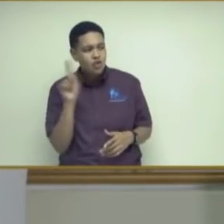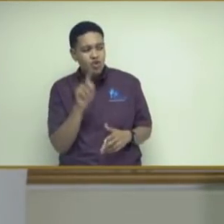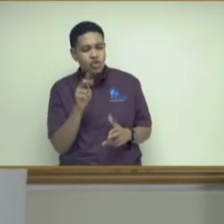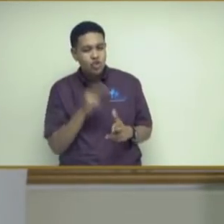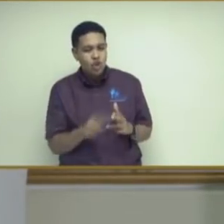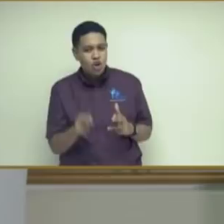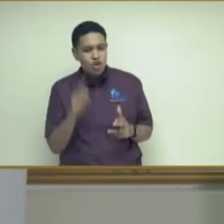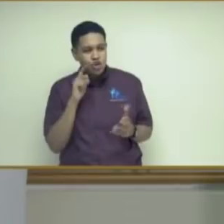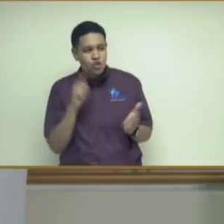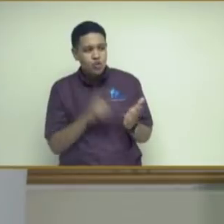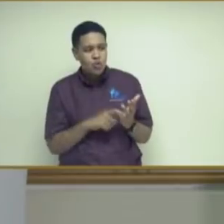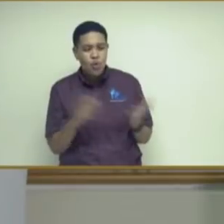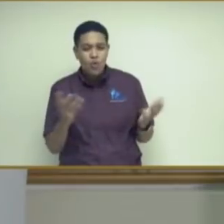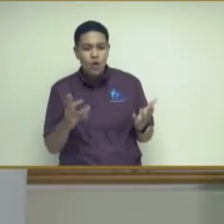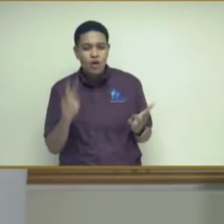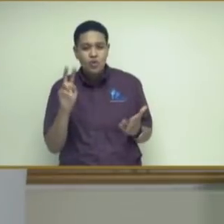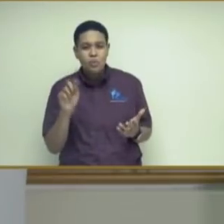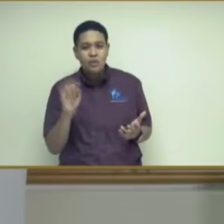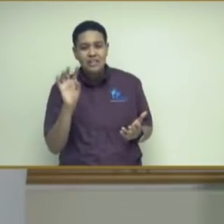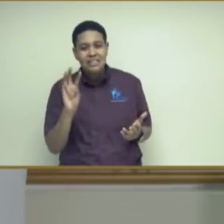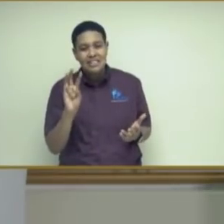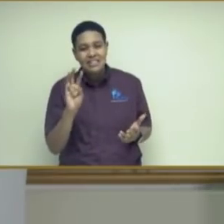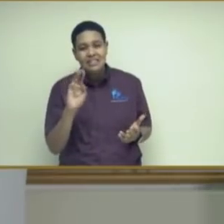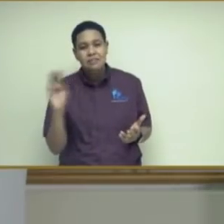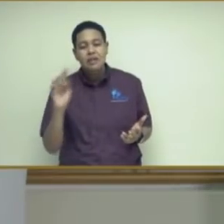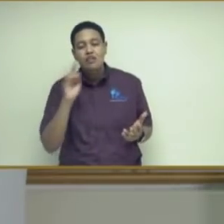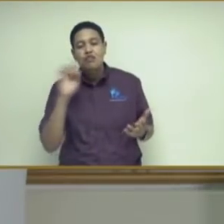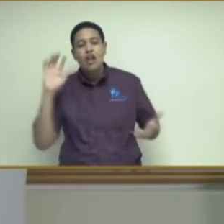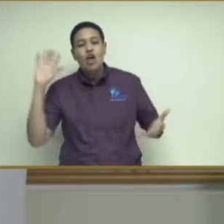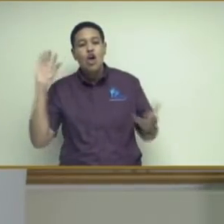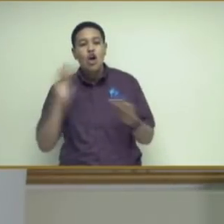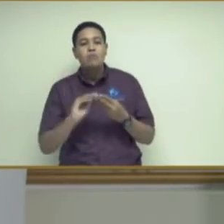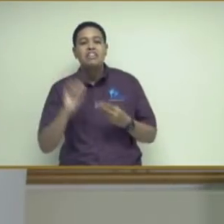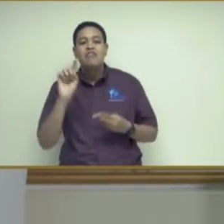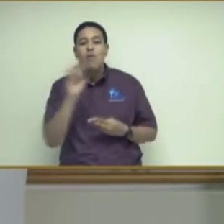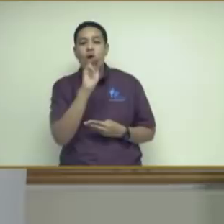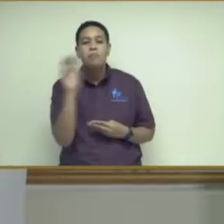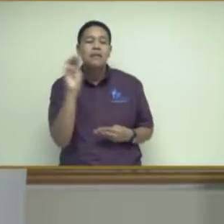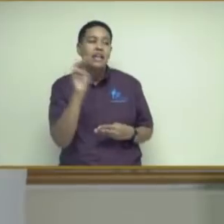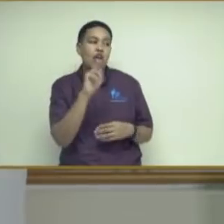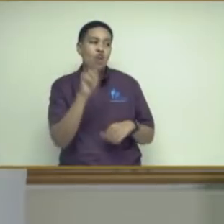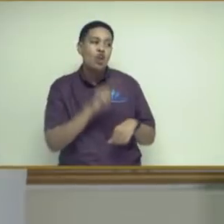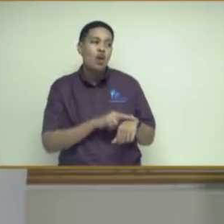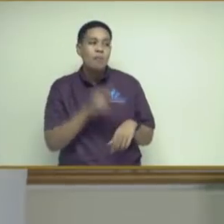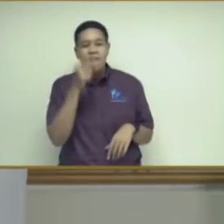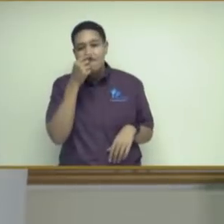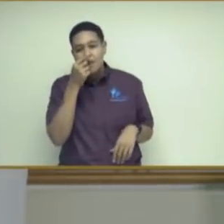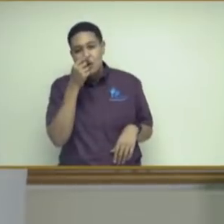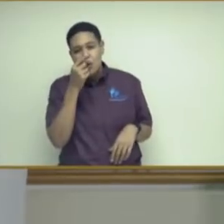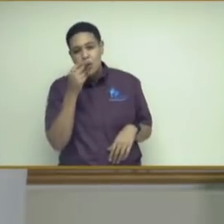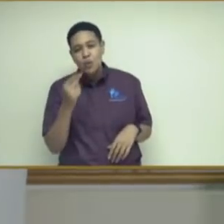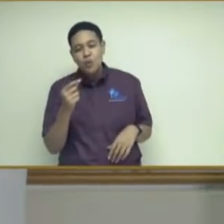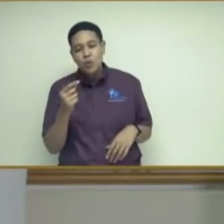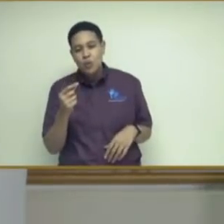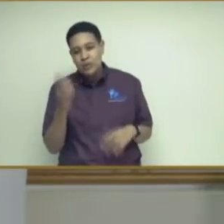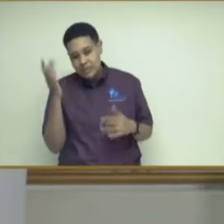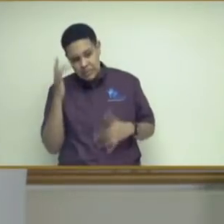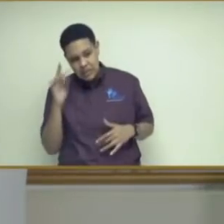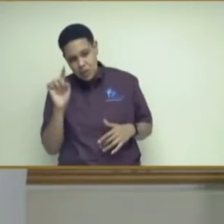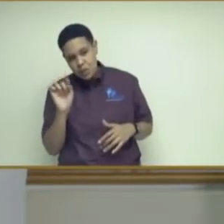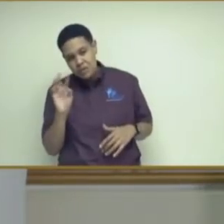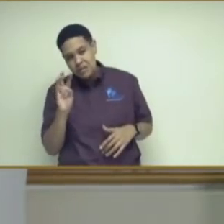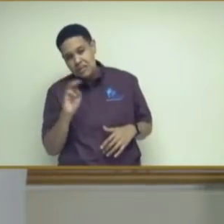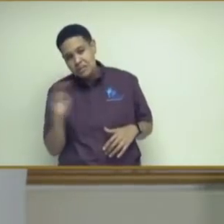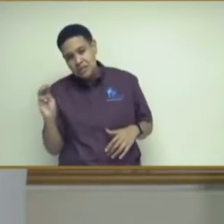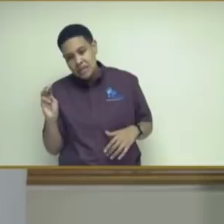Just to note, though, that the 2.6 was a combination of the 1 million normal flu season and a 1.6 or